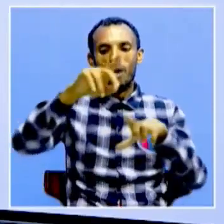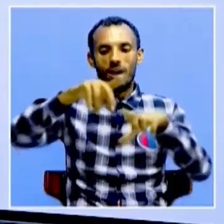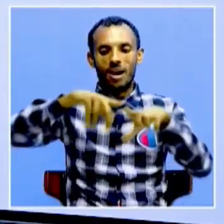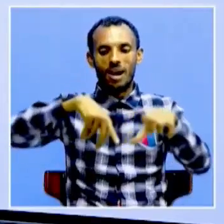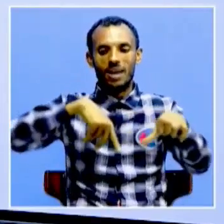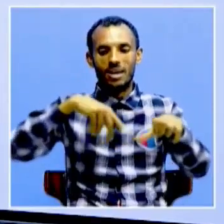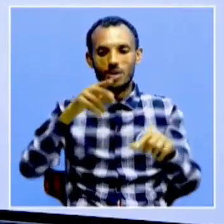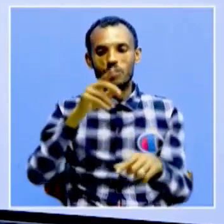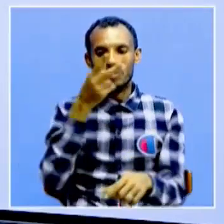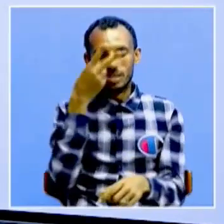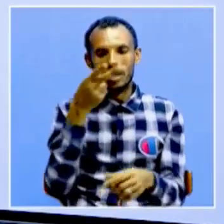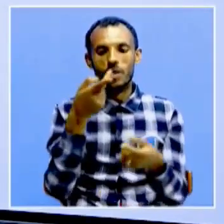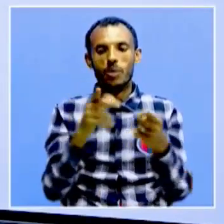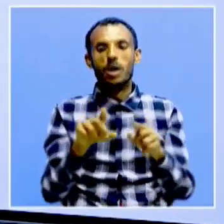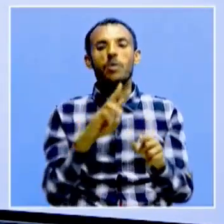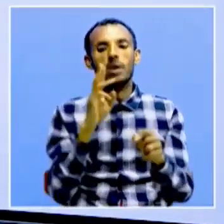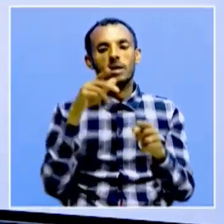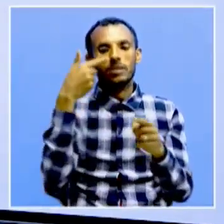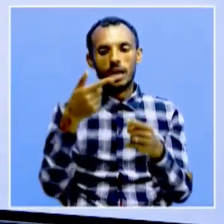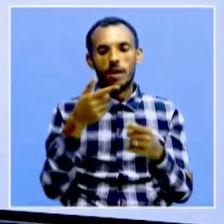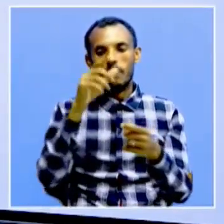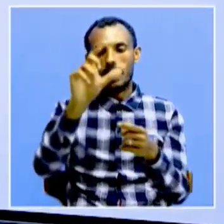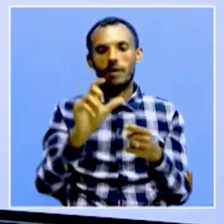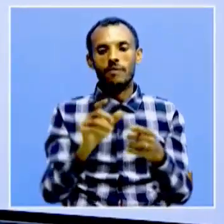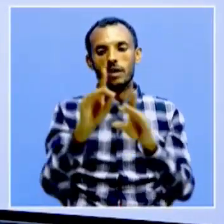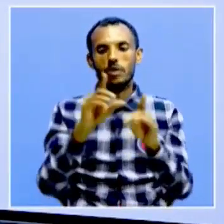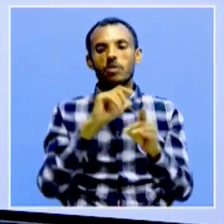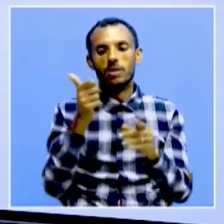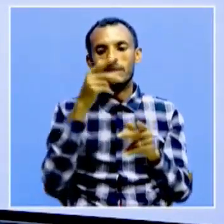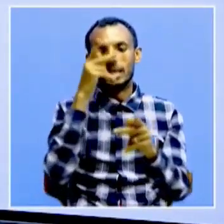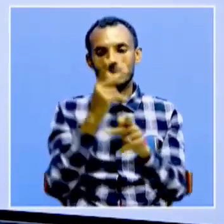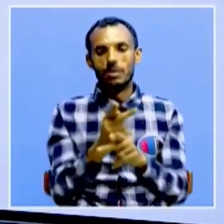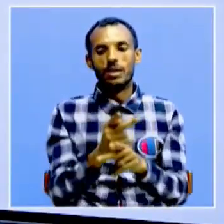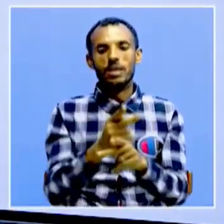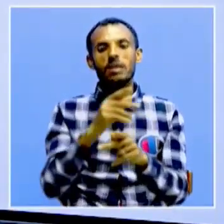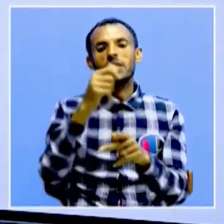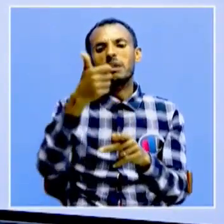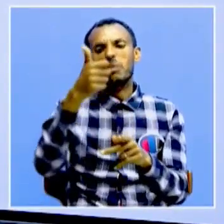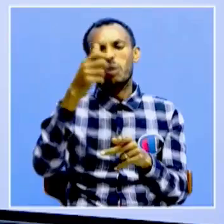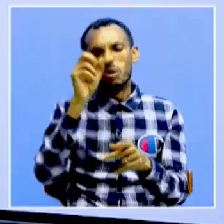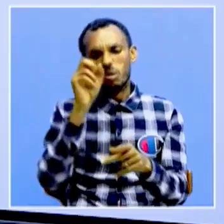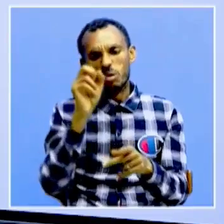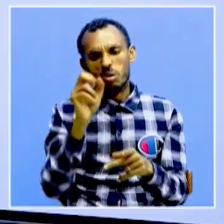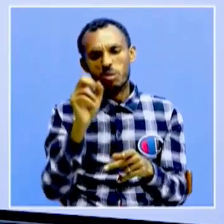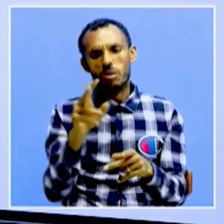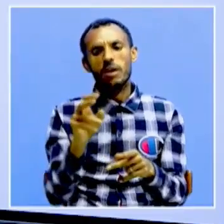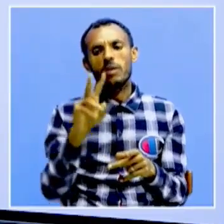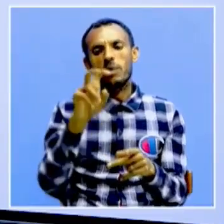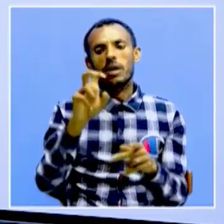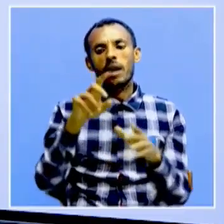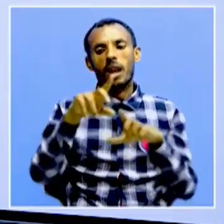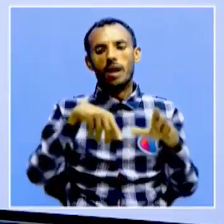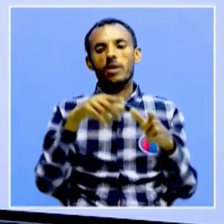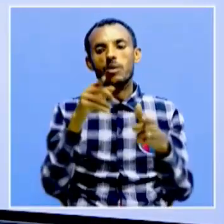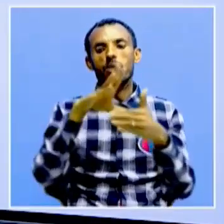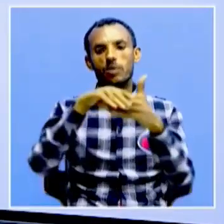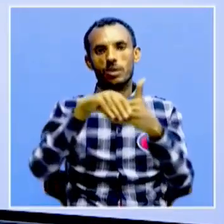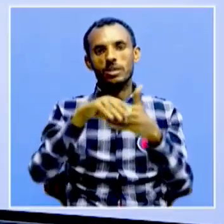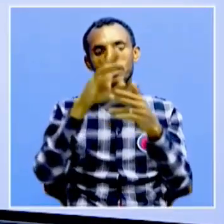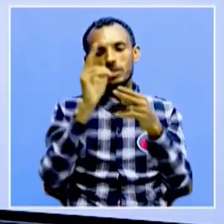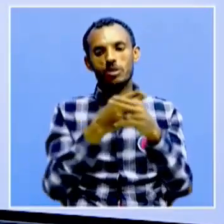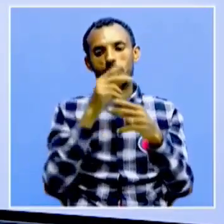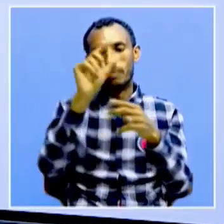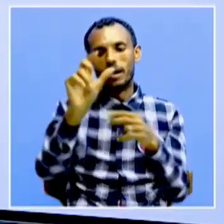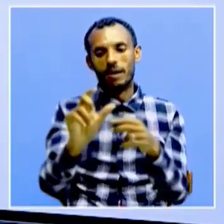see? When we say paragraph, don't expect that 10, 20 lines. No. You can simply introduce something in a short